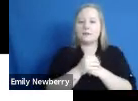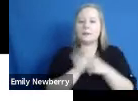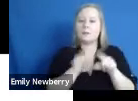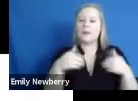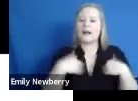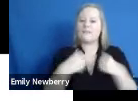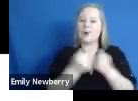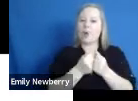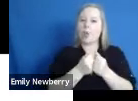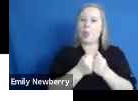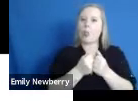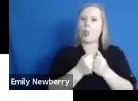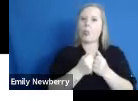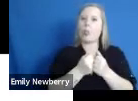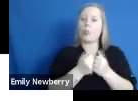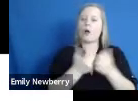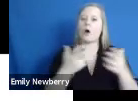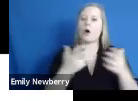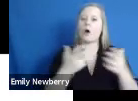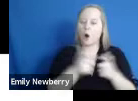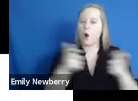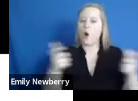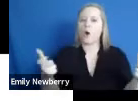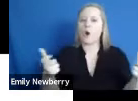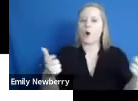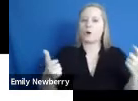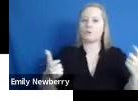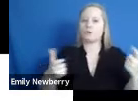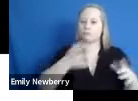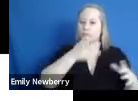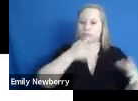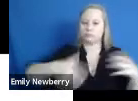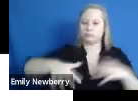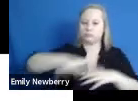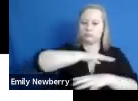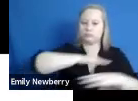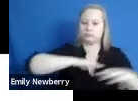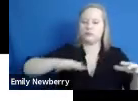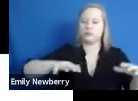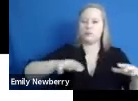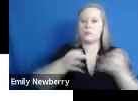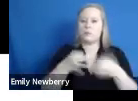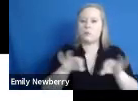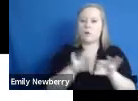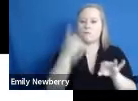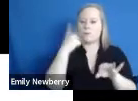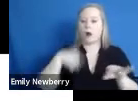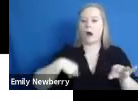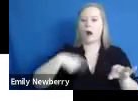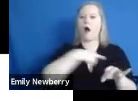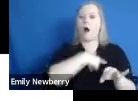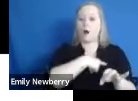urban population in Farmington, and it was important to us to, as a unit, to kind of